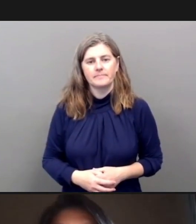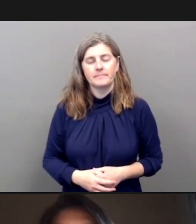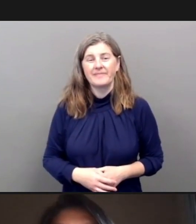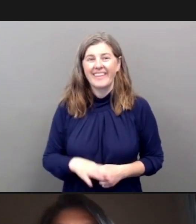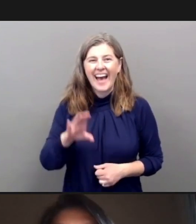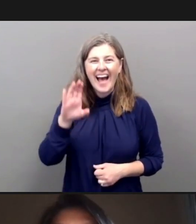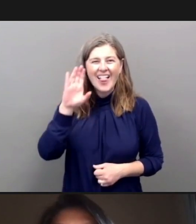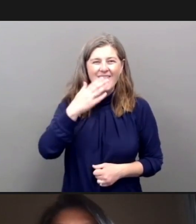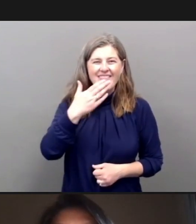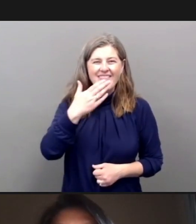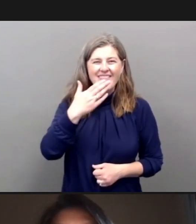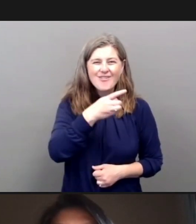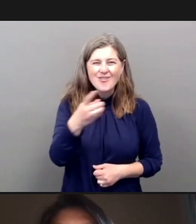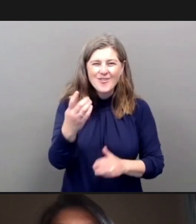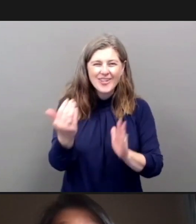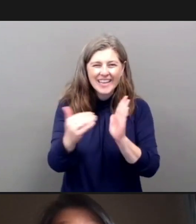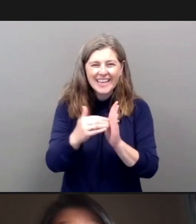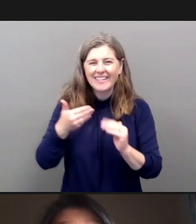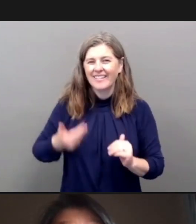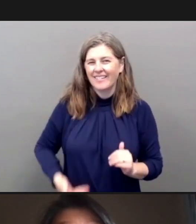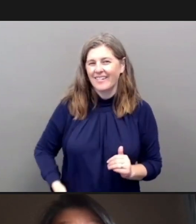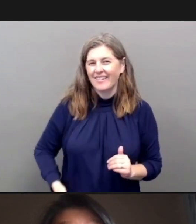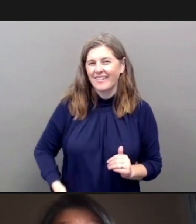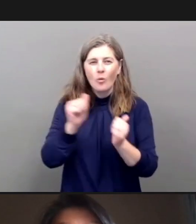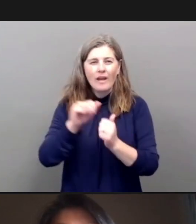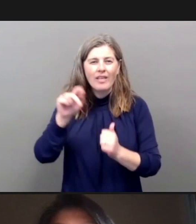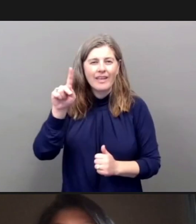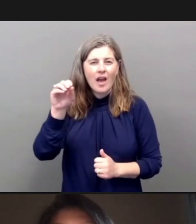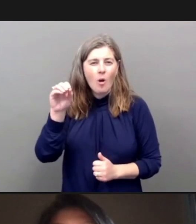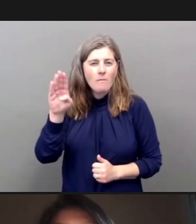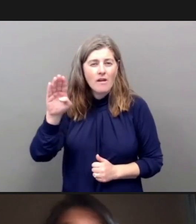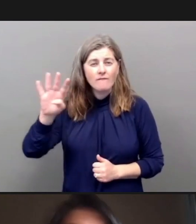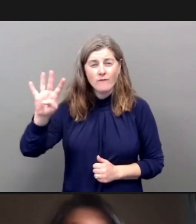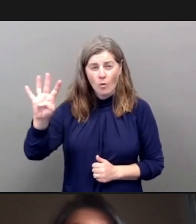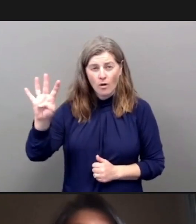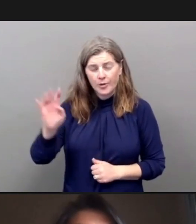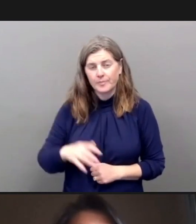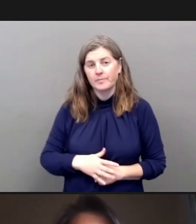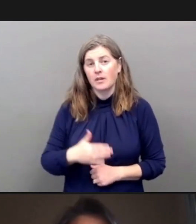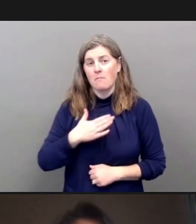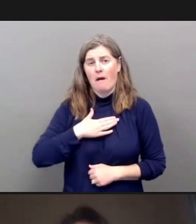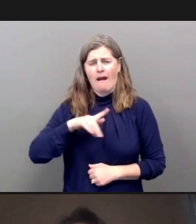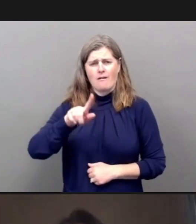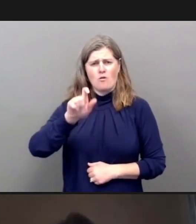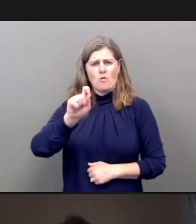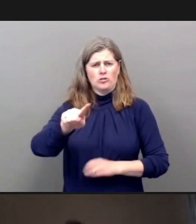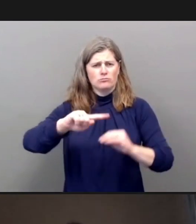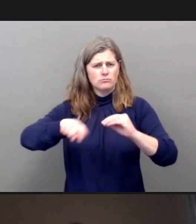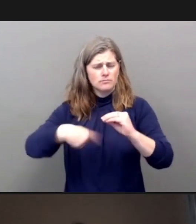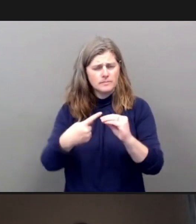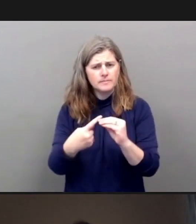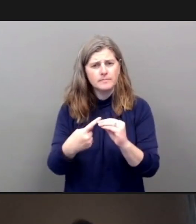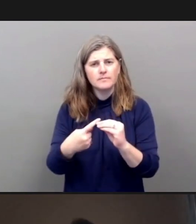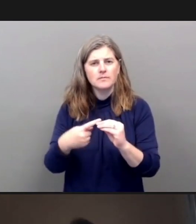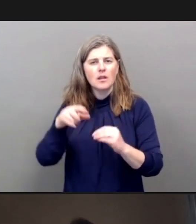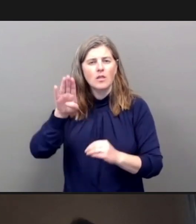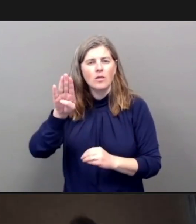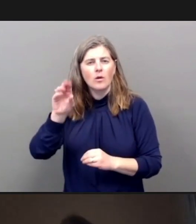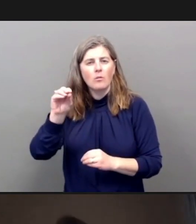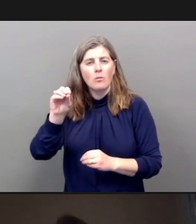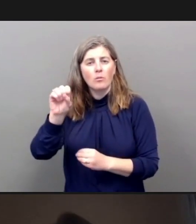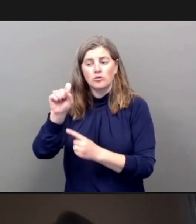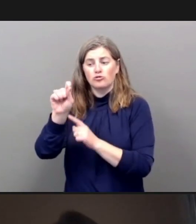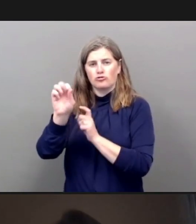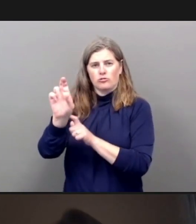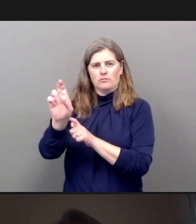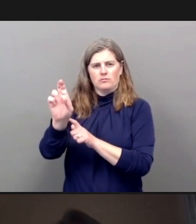Hi, thank you guys so much again. Brittany Costello with KOB4. My question is on the booster. So I would